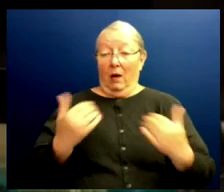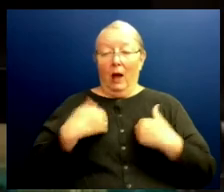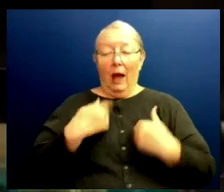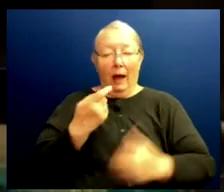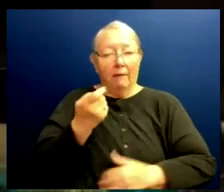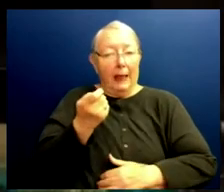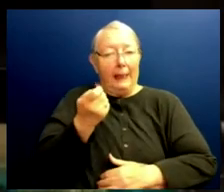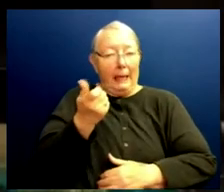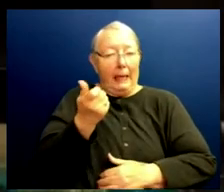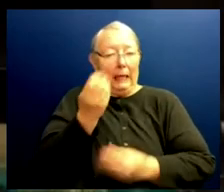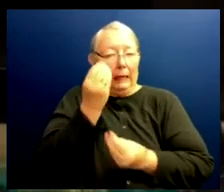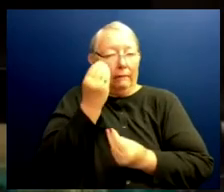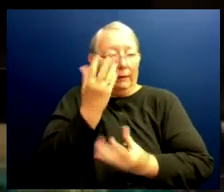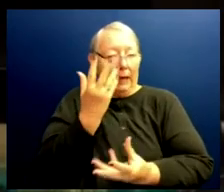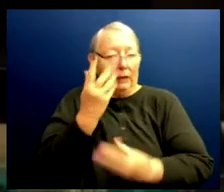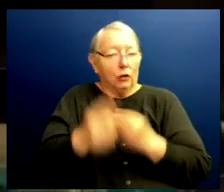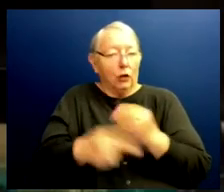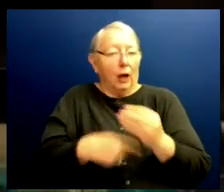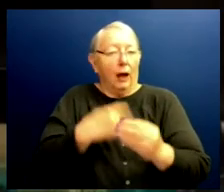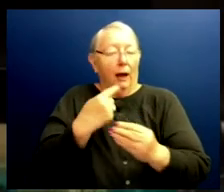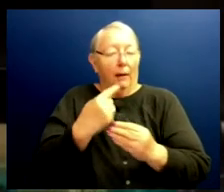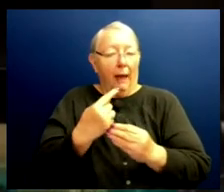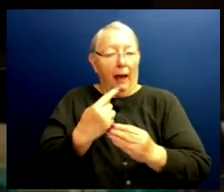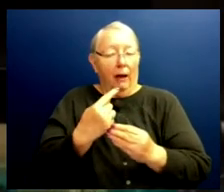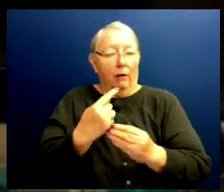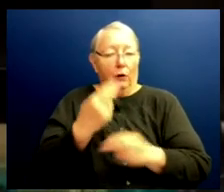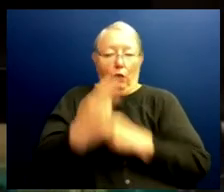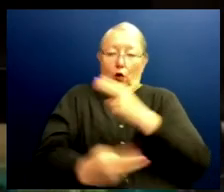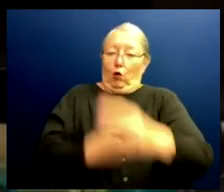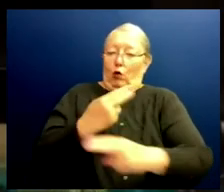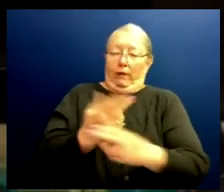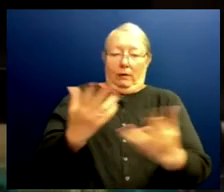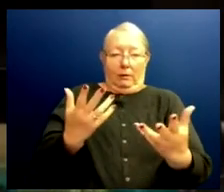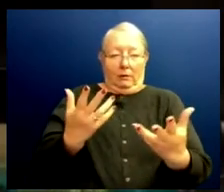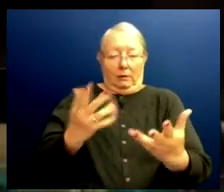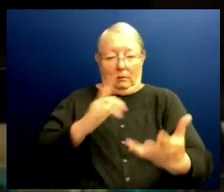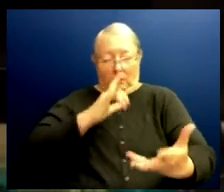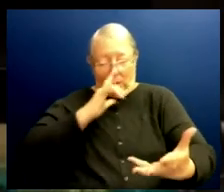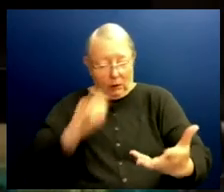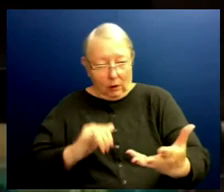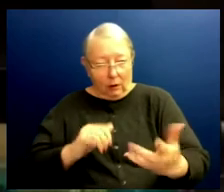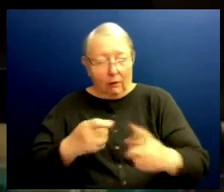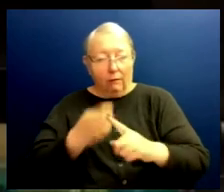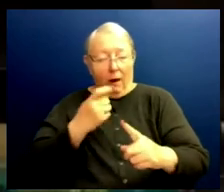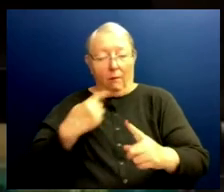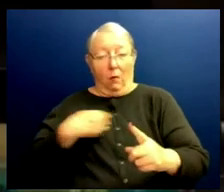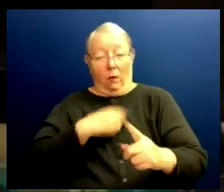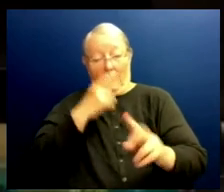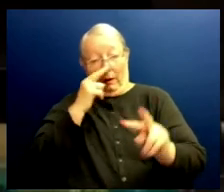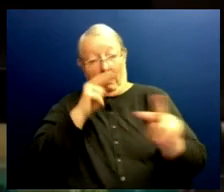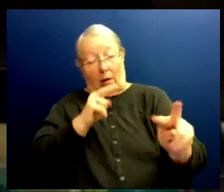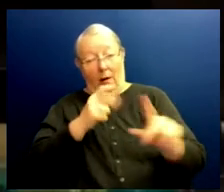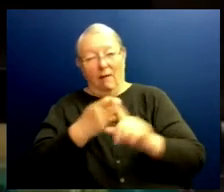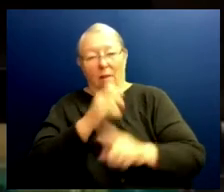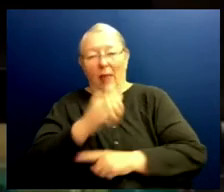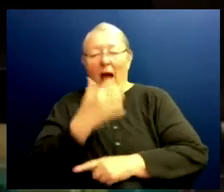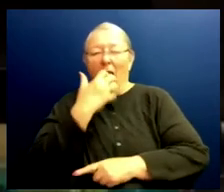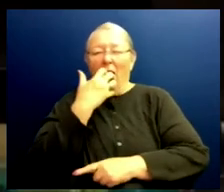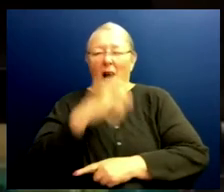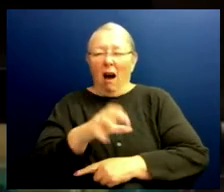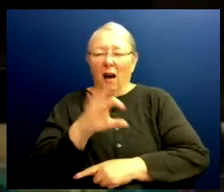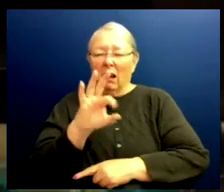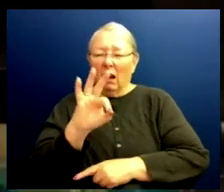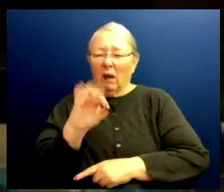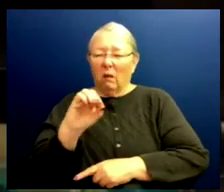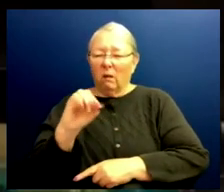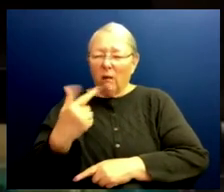information about the nature of the universe observationally from the time of this hot fog that existed